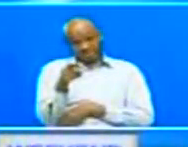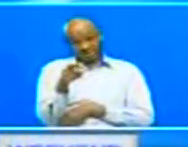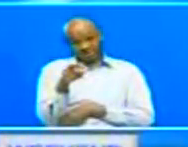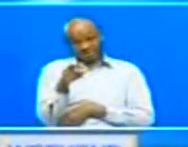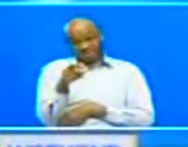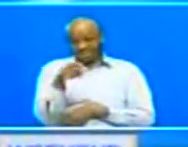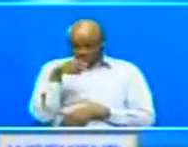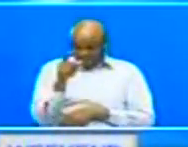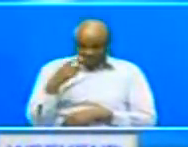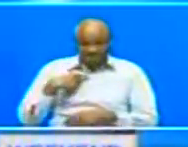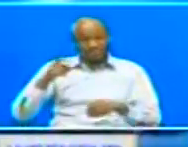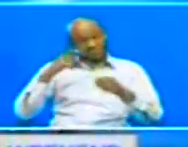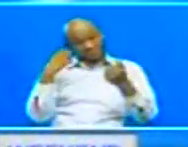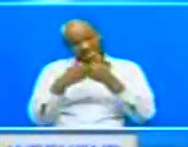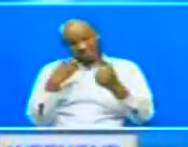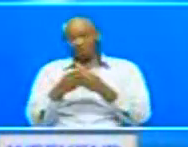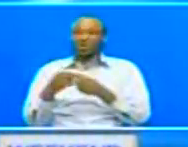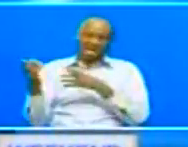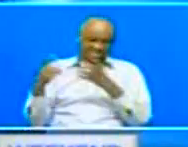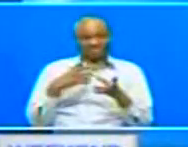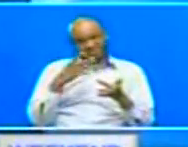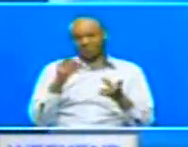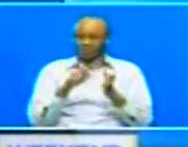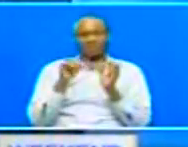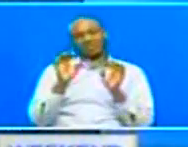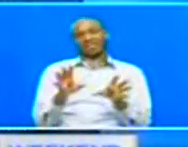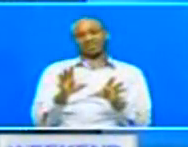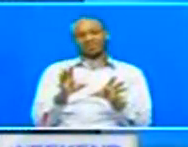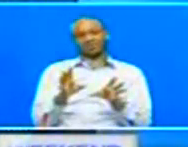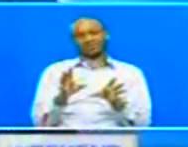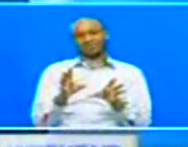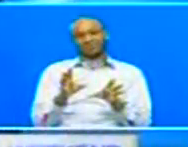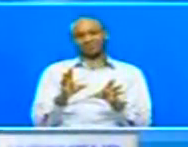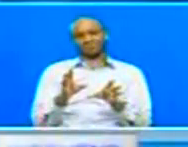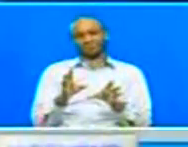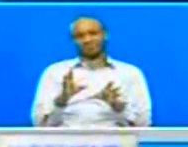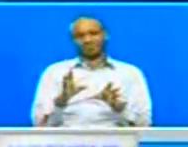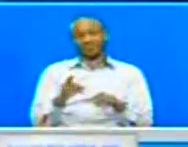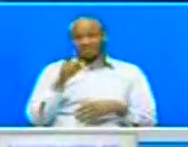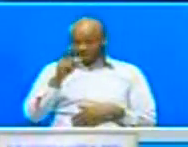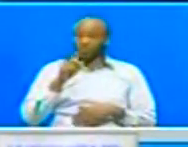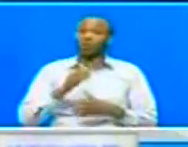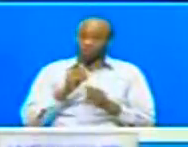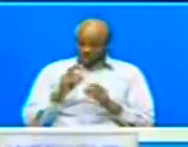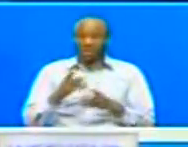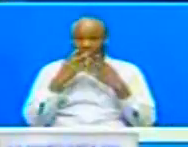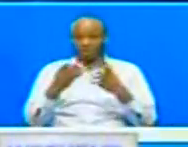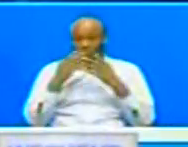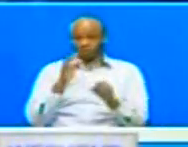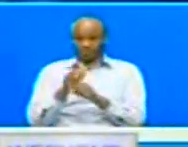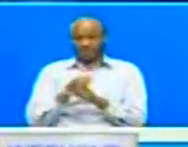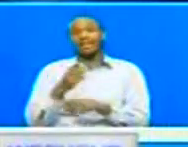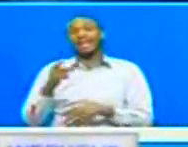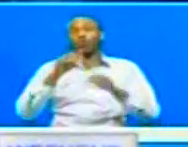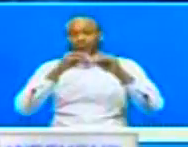real threat more than metallic things like, say, guns, knives, and everything like that. Well, what an interesting revelation that is. Thank you very much, Nick. And